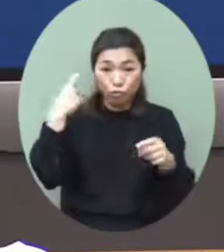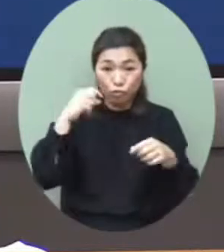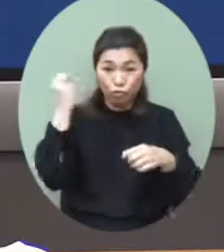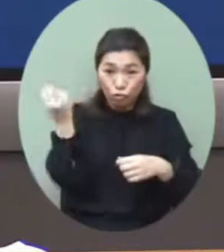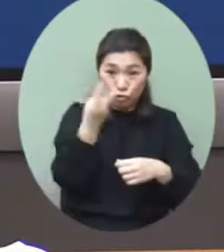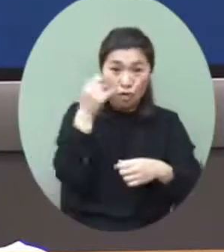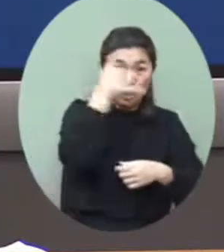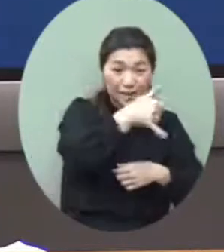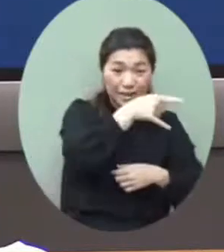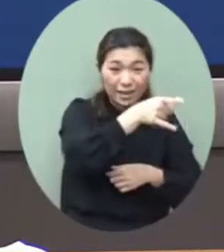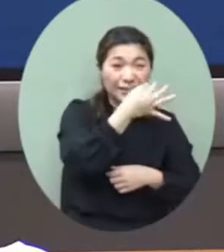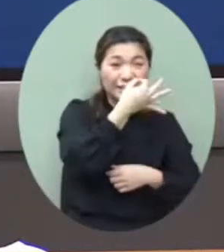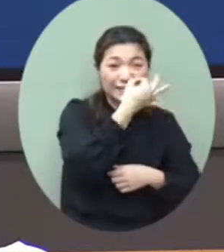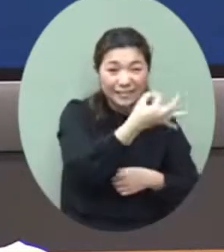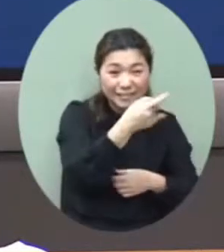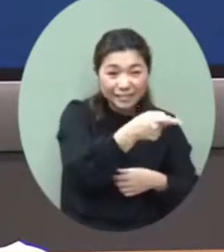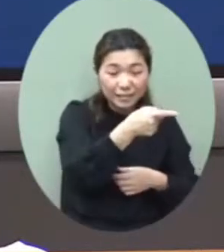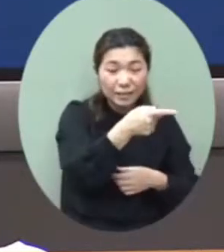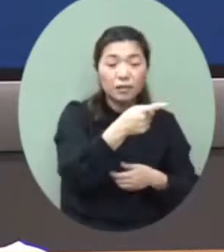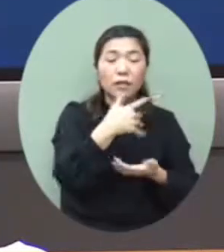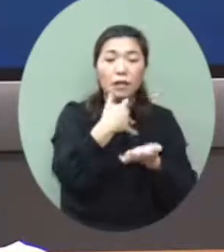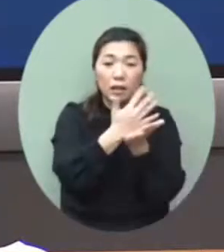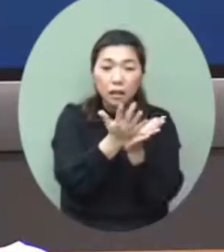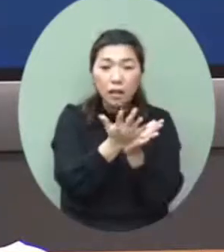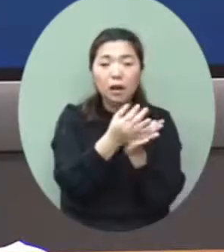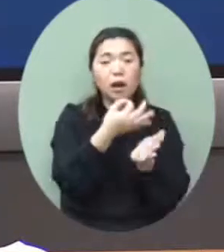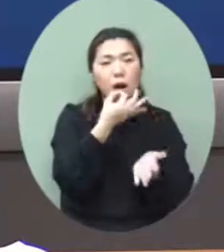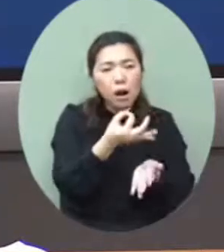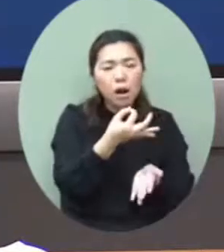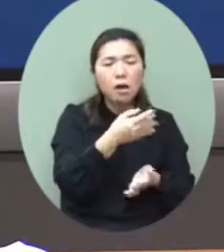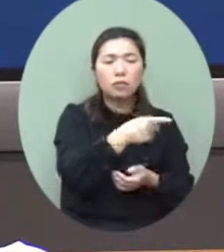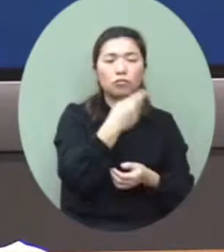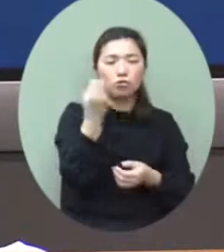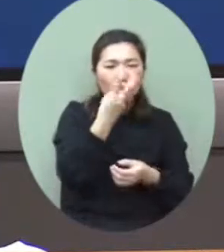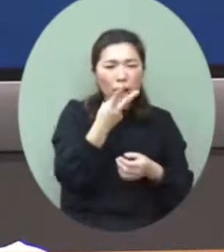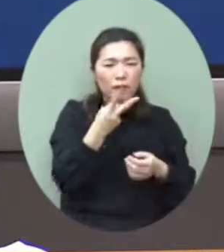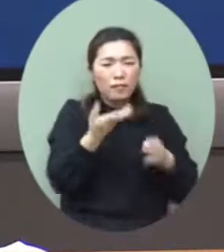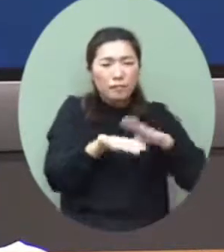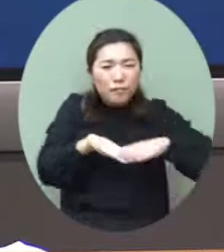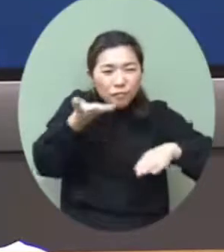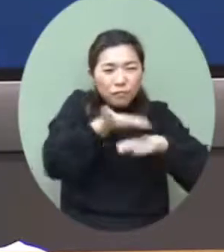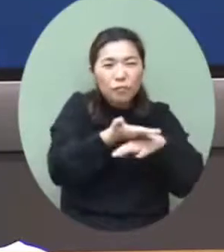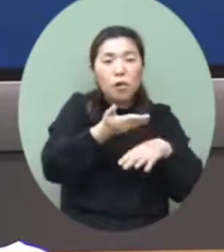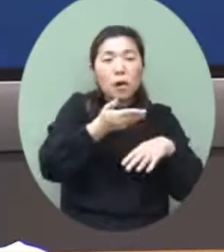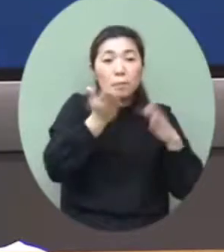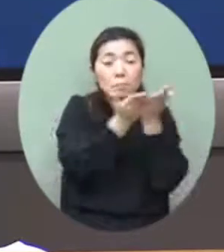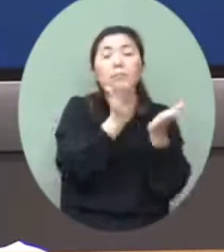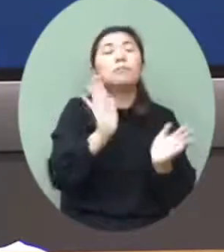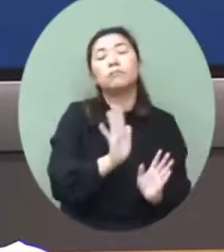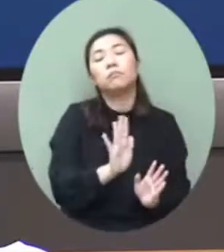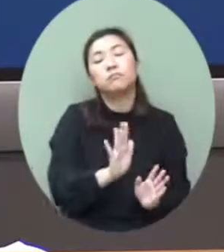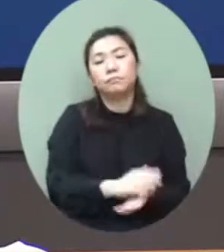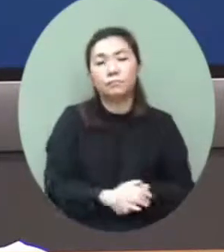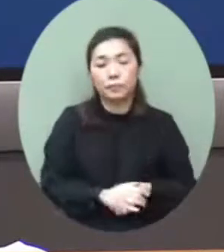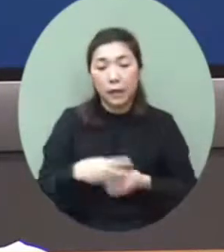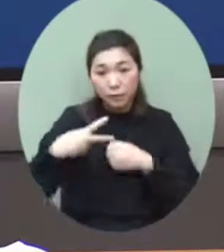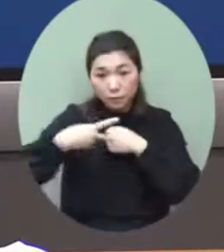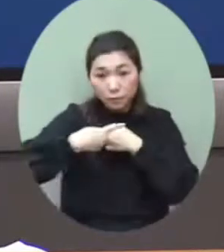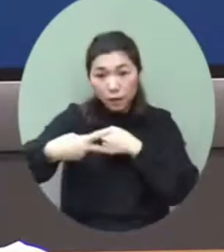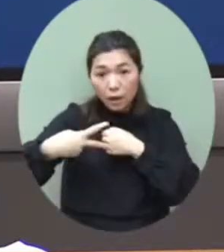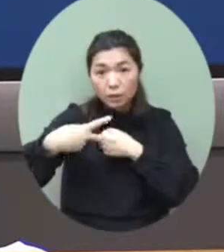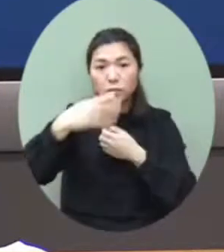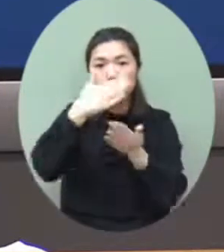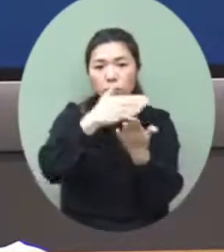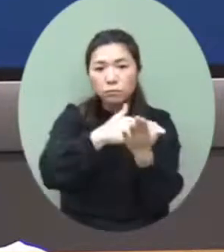confirmed case. There is no need to take another sample for PCR verification. And then the